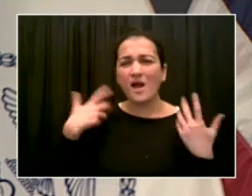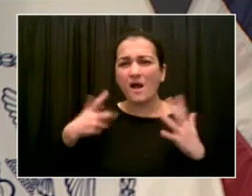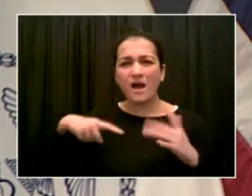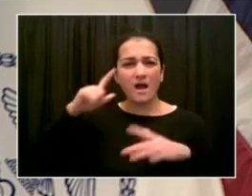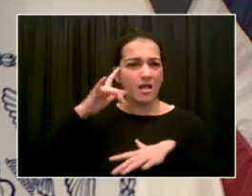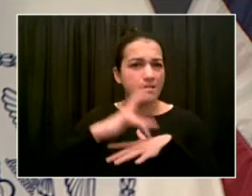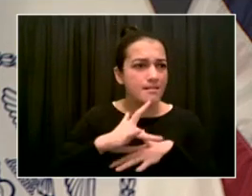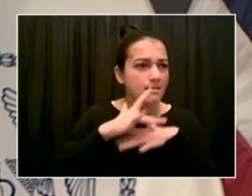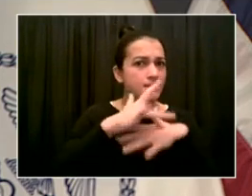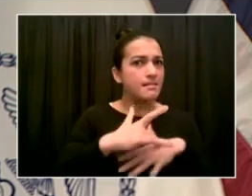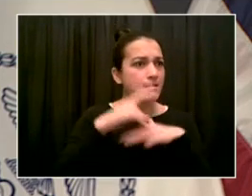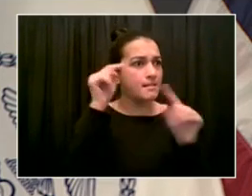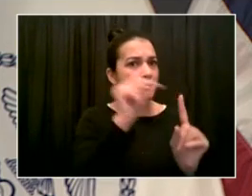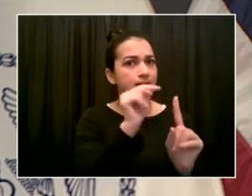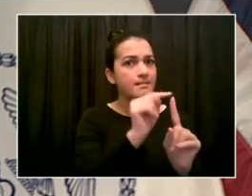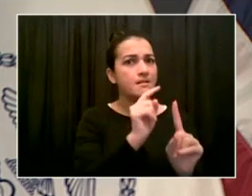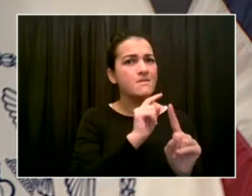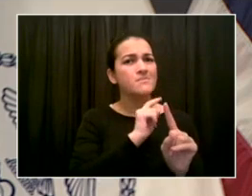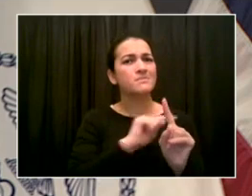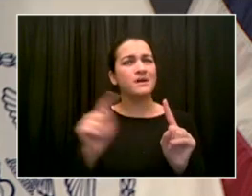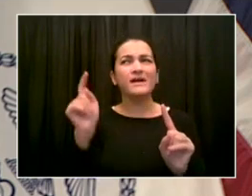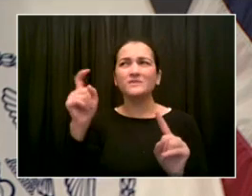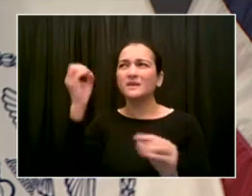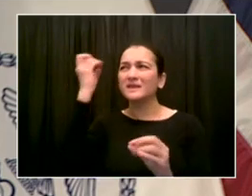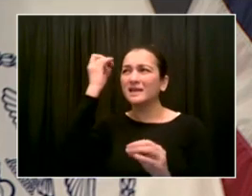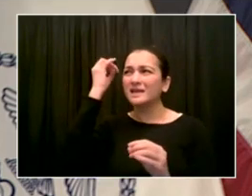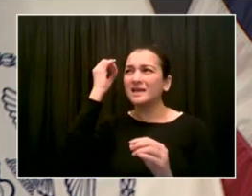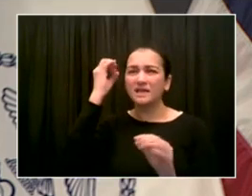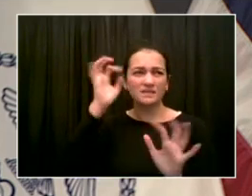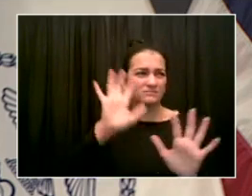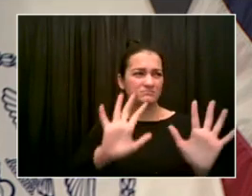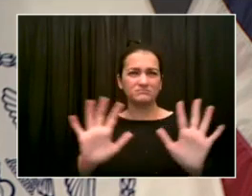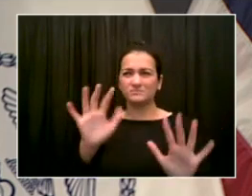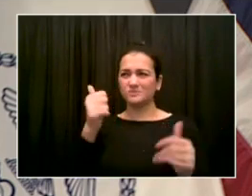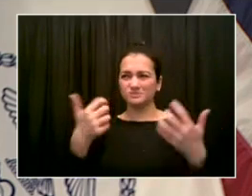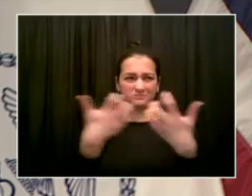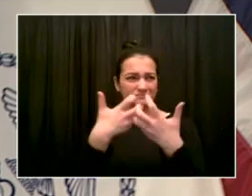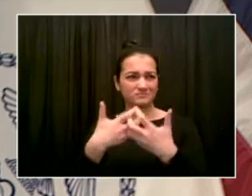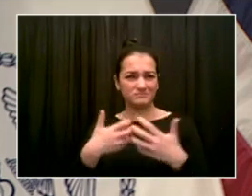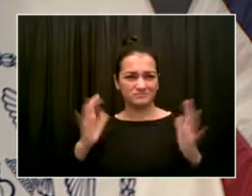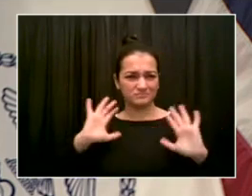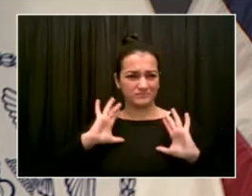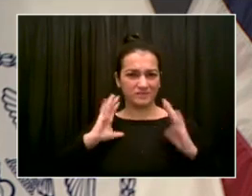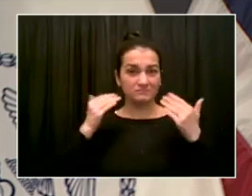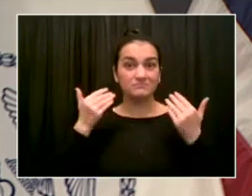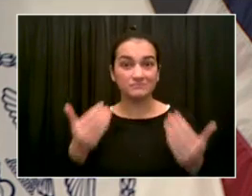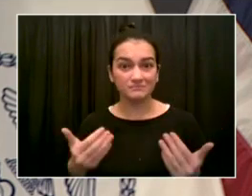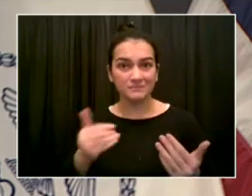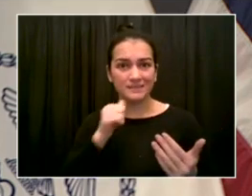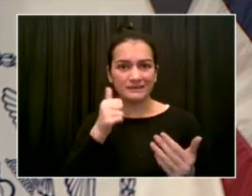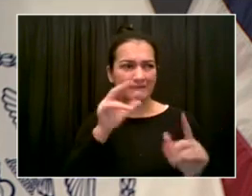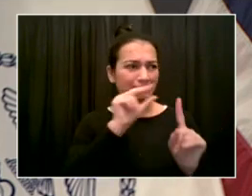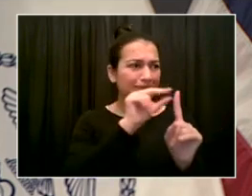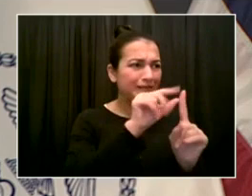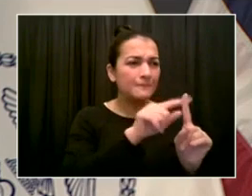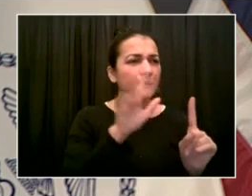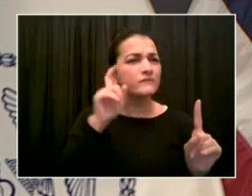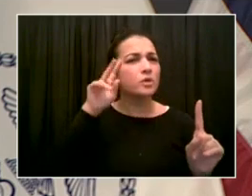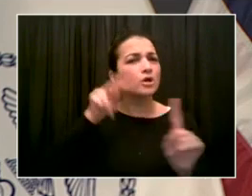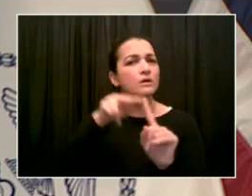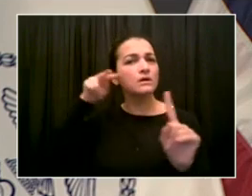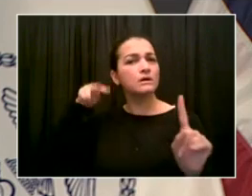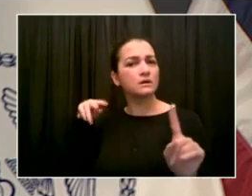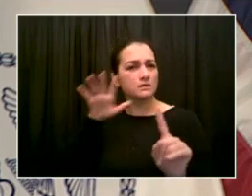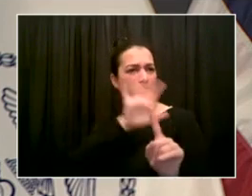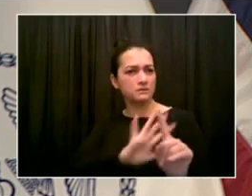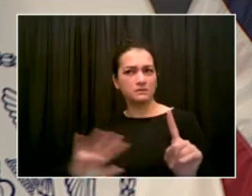makes sense overall. We heard the concerns, certainly the community. There's important efforts being made to address those community concerns and some of